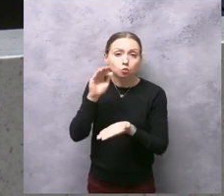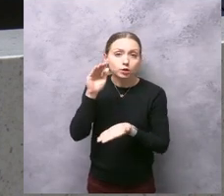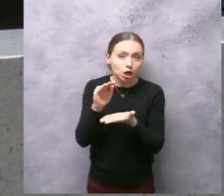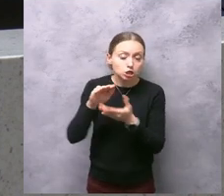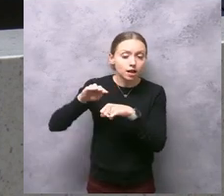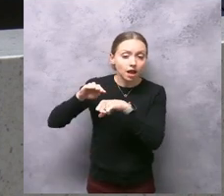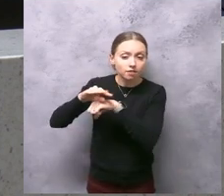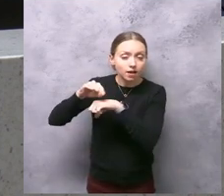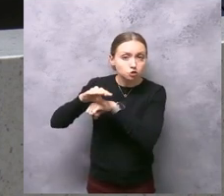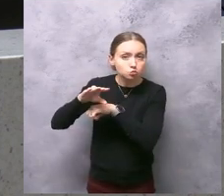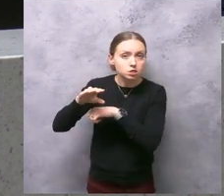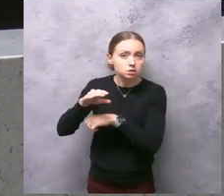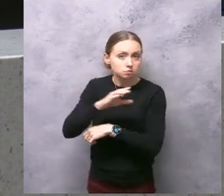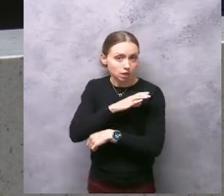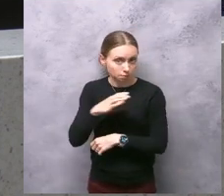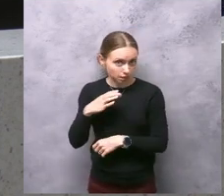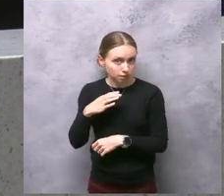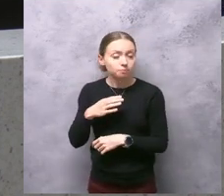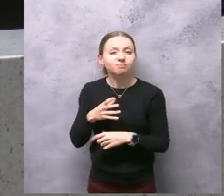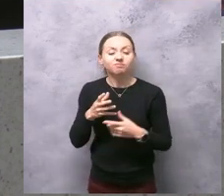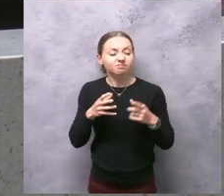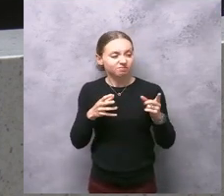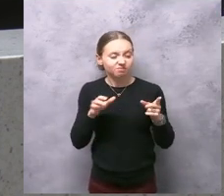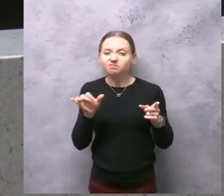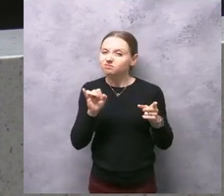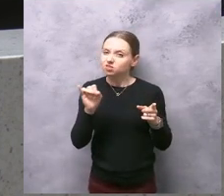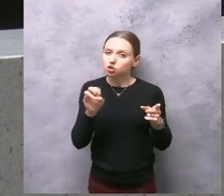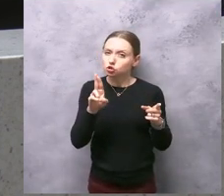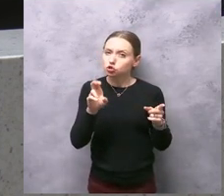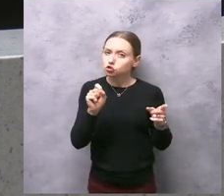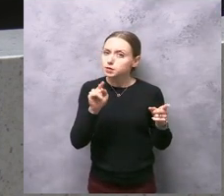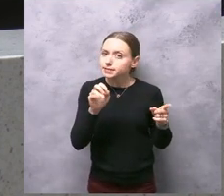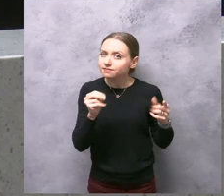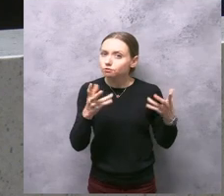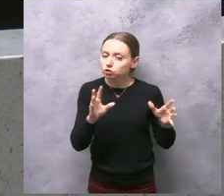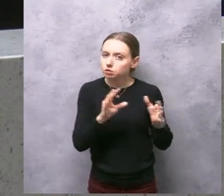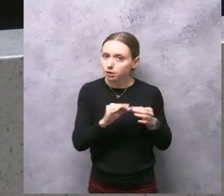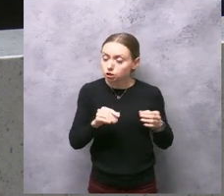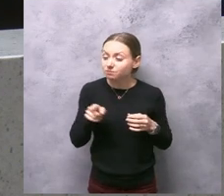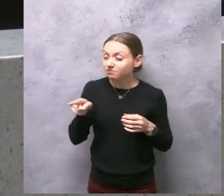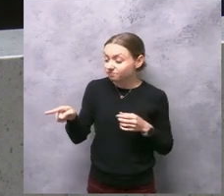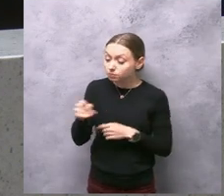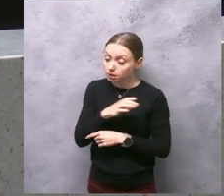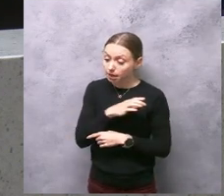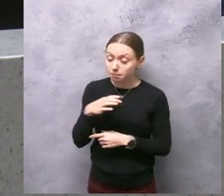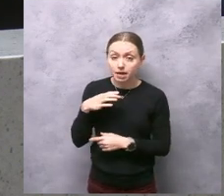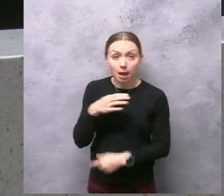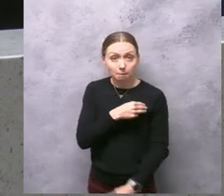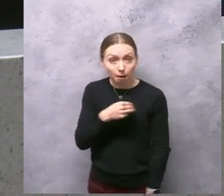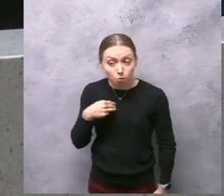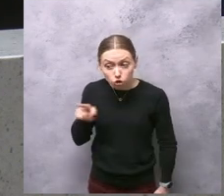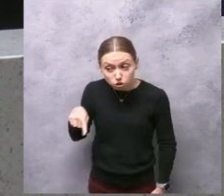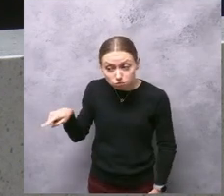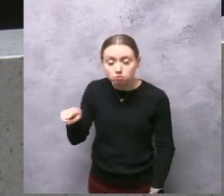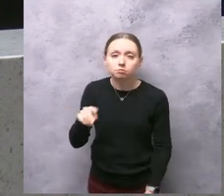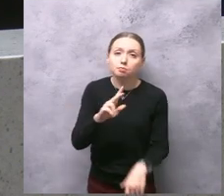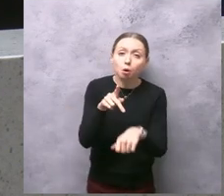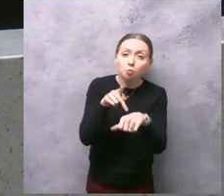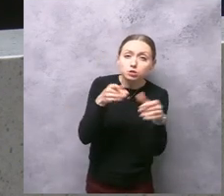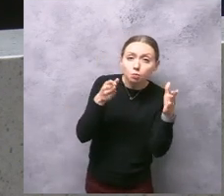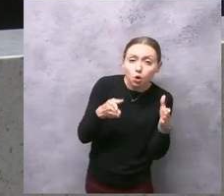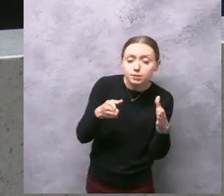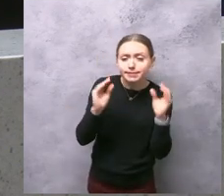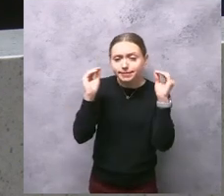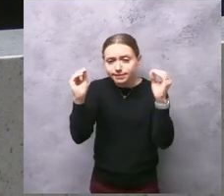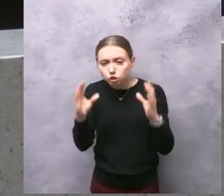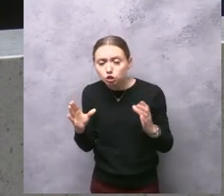Committee. And as Justin said, our committee members, principals, teachers,